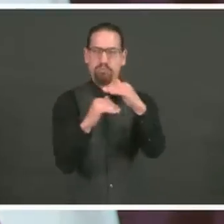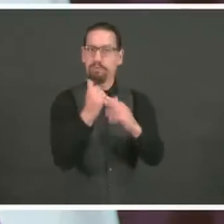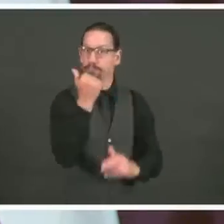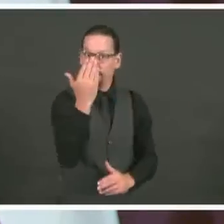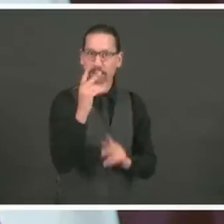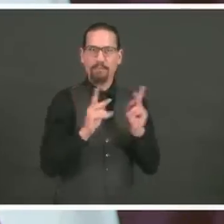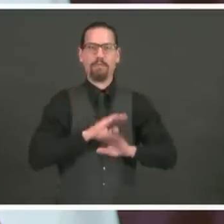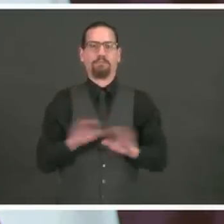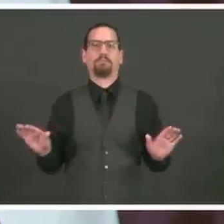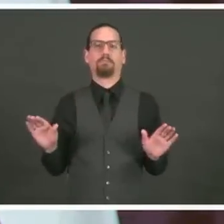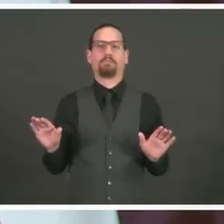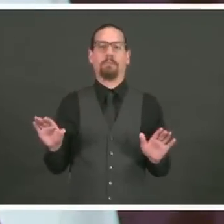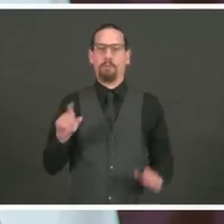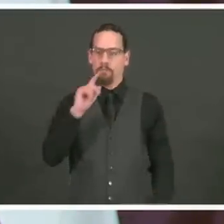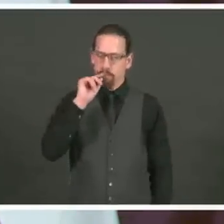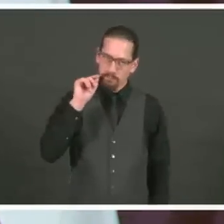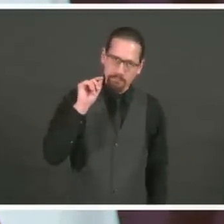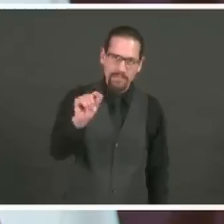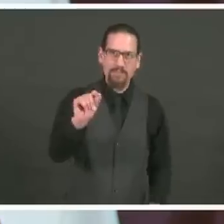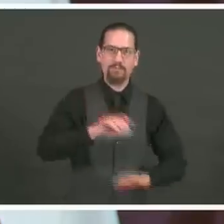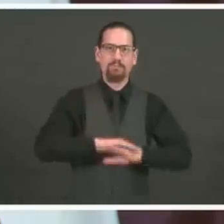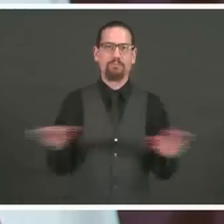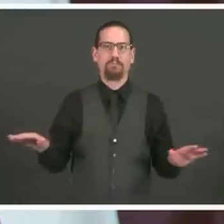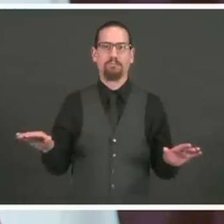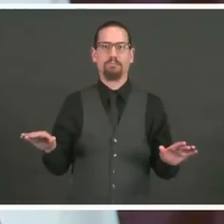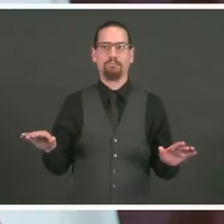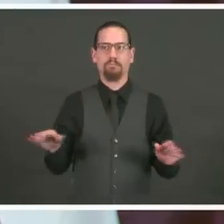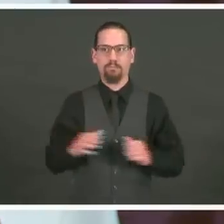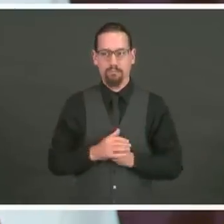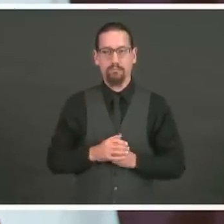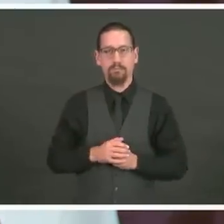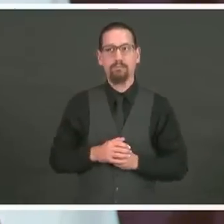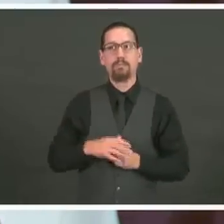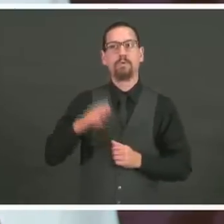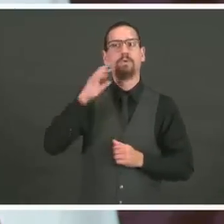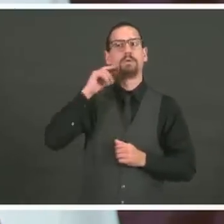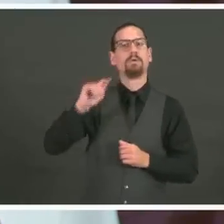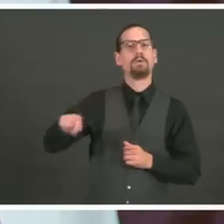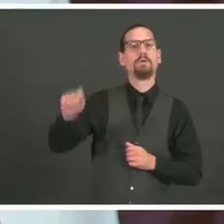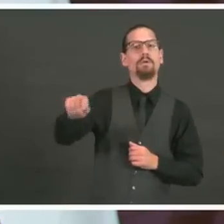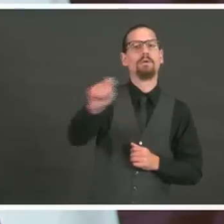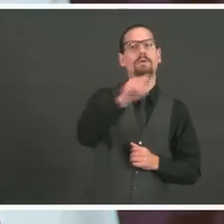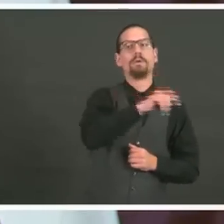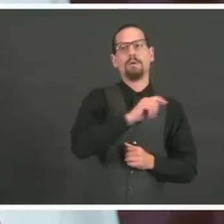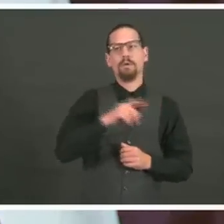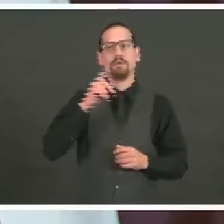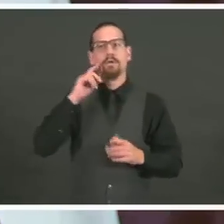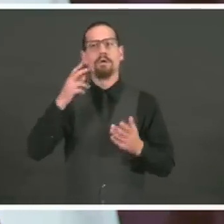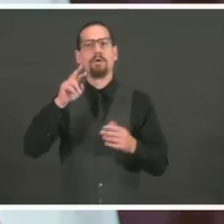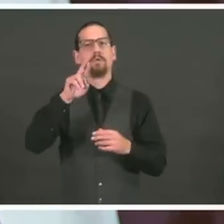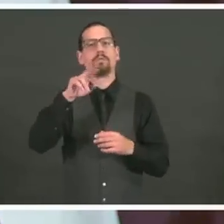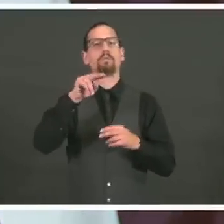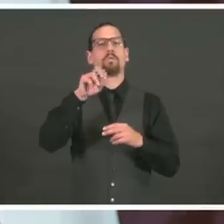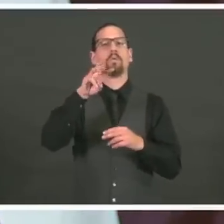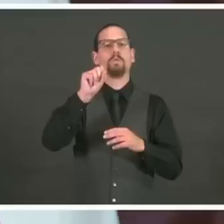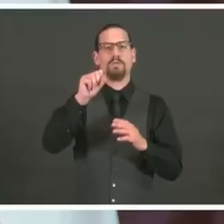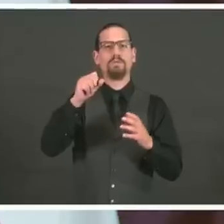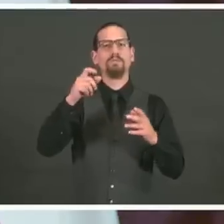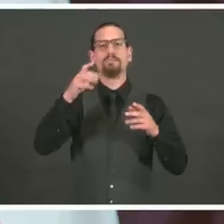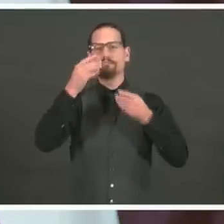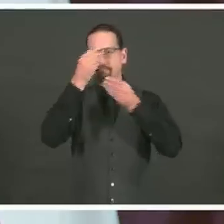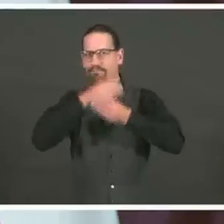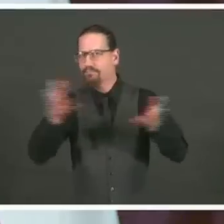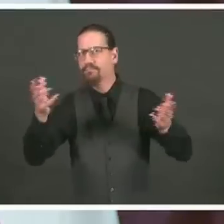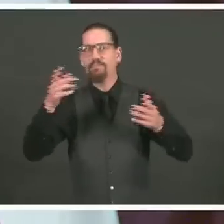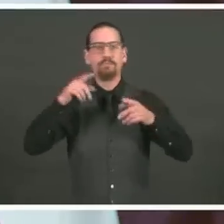So the good news is we are off the list for New York, New Jersey, and Connecticut.